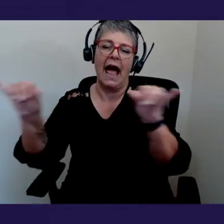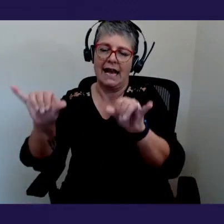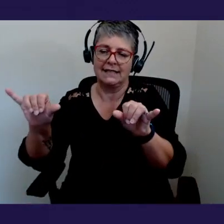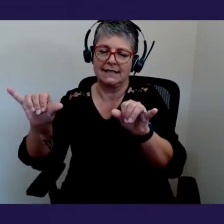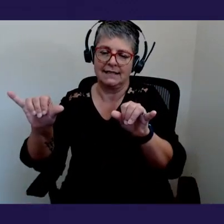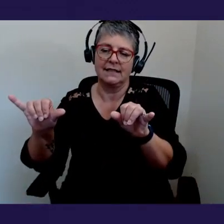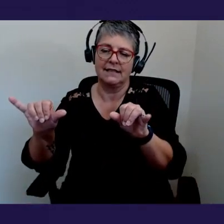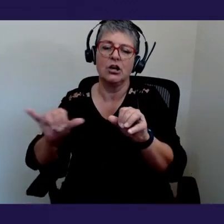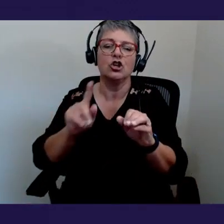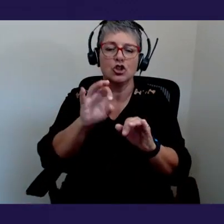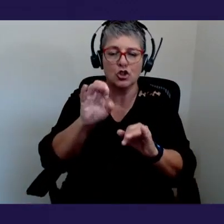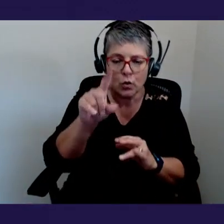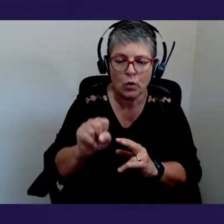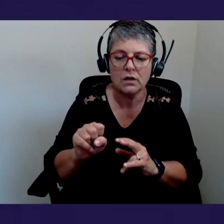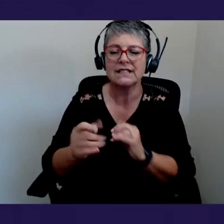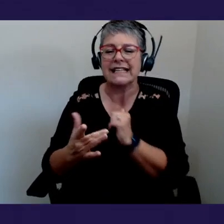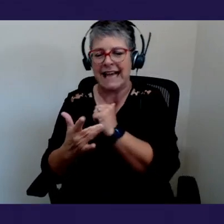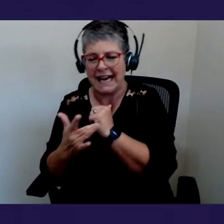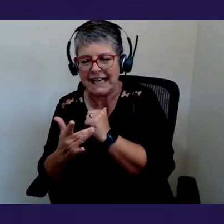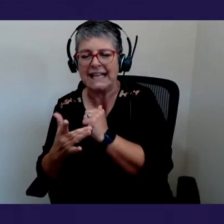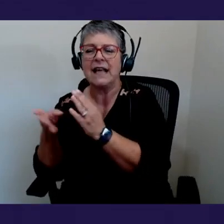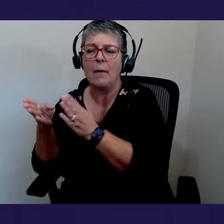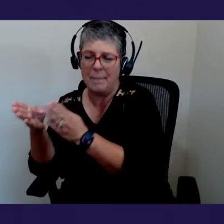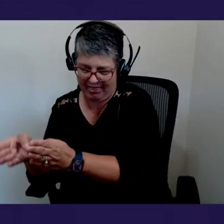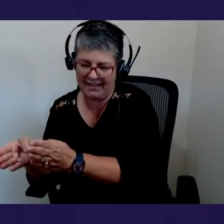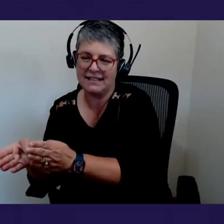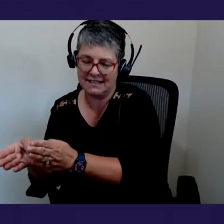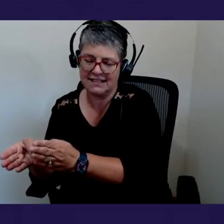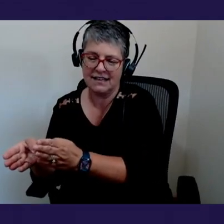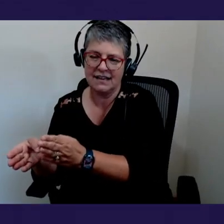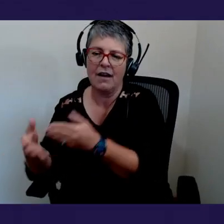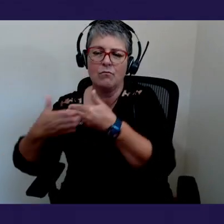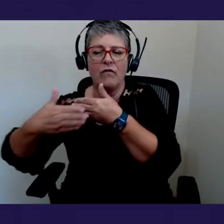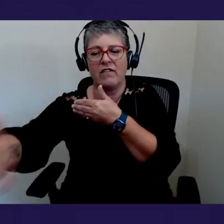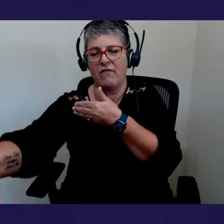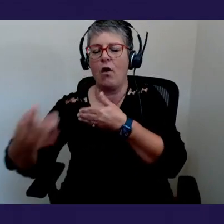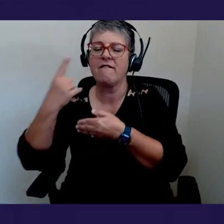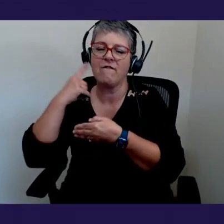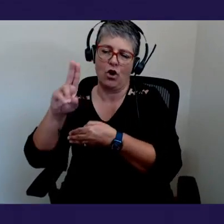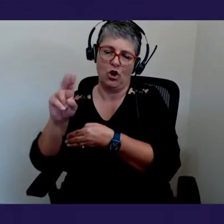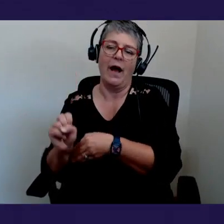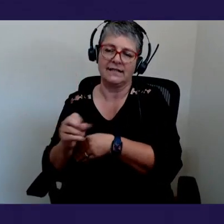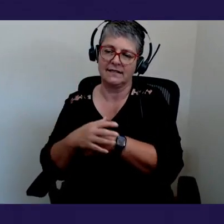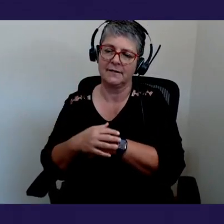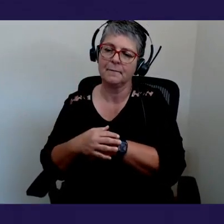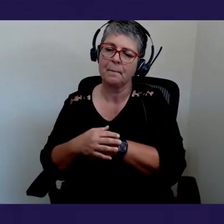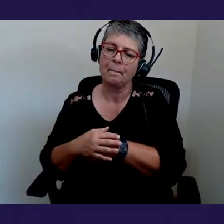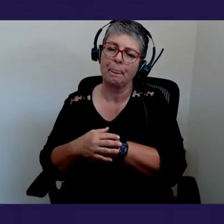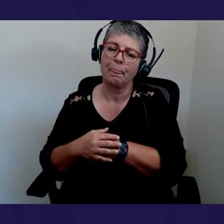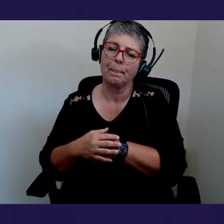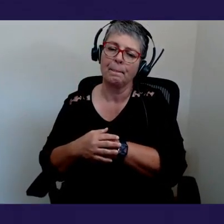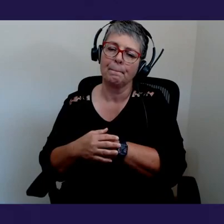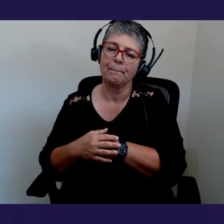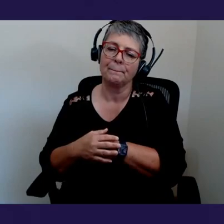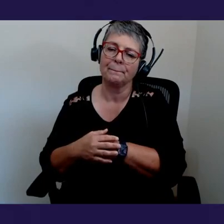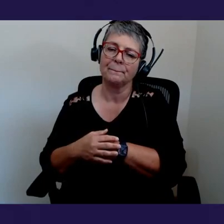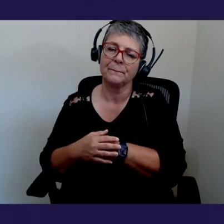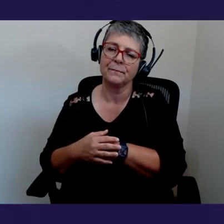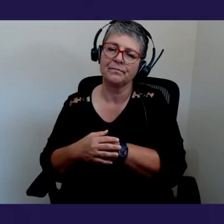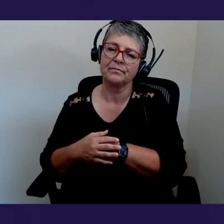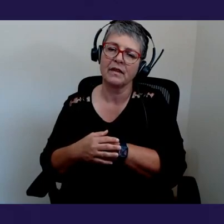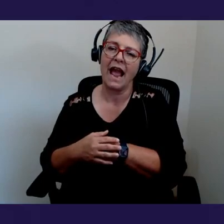techniques and the methods and the thinking actually works within the US context. And I think a field of